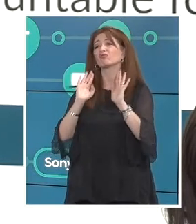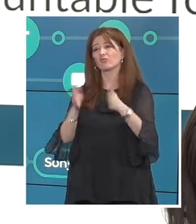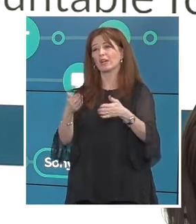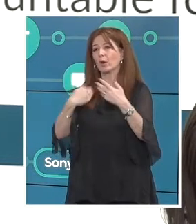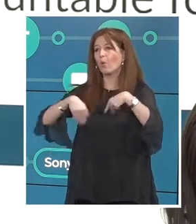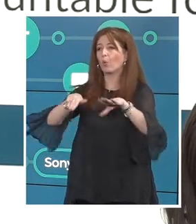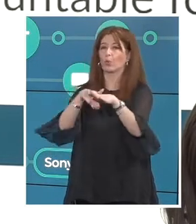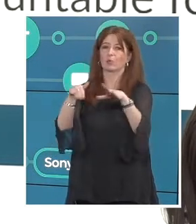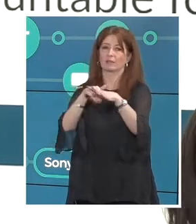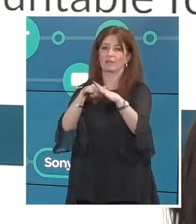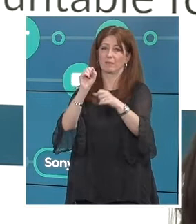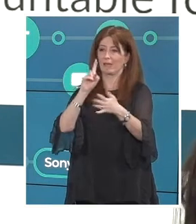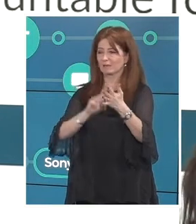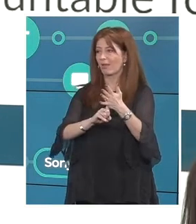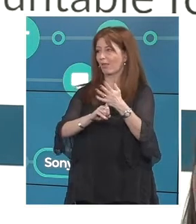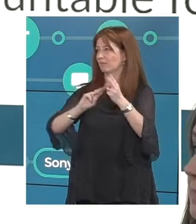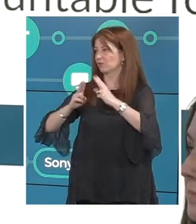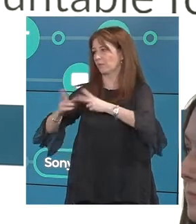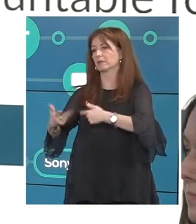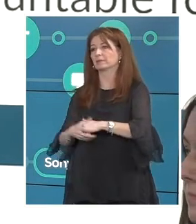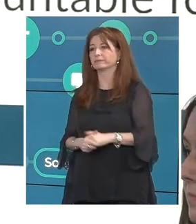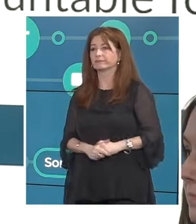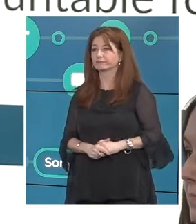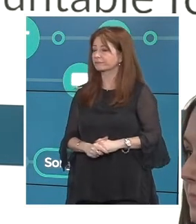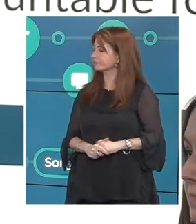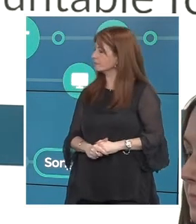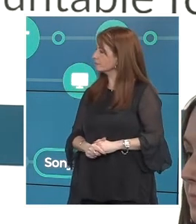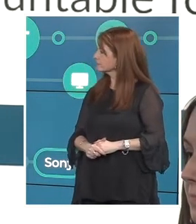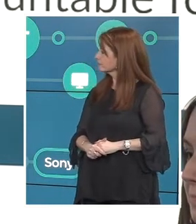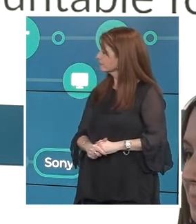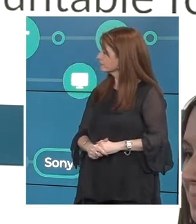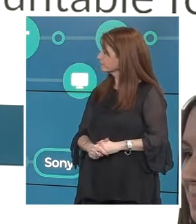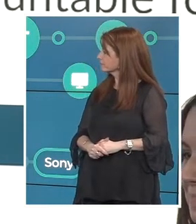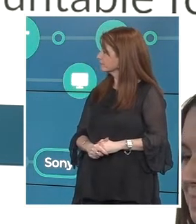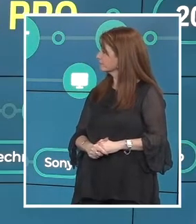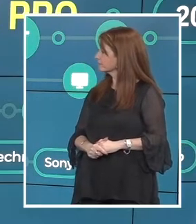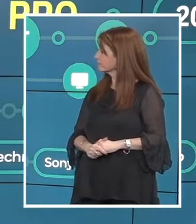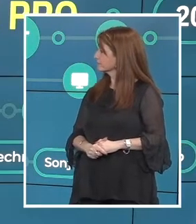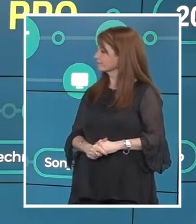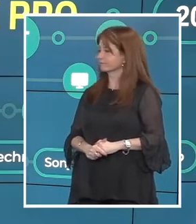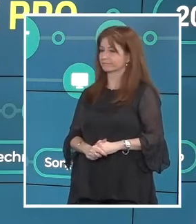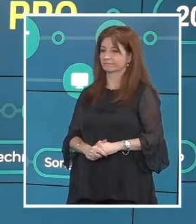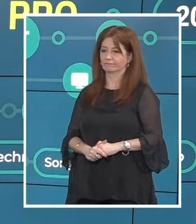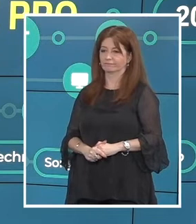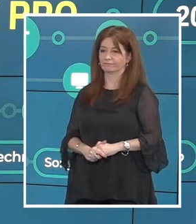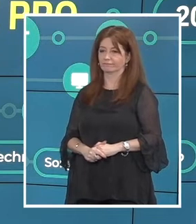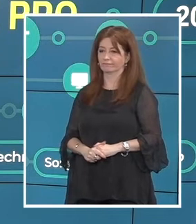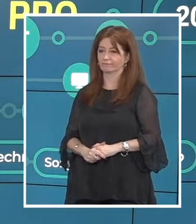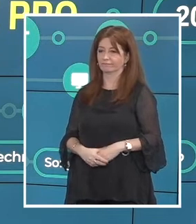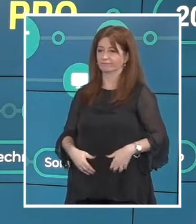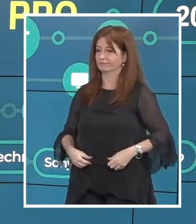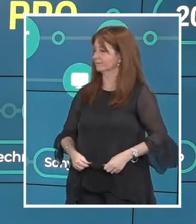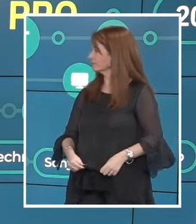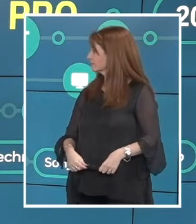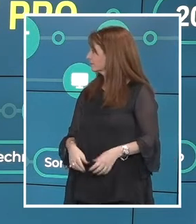media, other things on your site as well, to have BSL interpretation for that. So yeah, thank you. Great, thank you very much, Jack. Amy, would you like